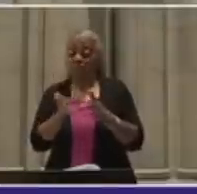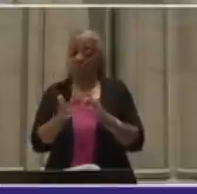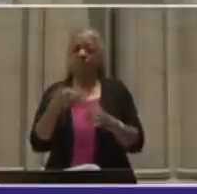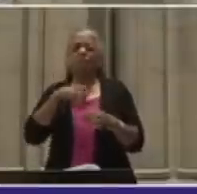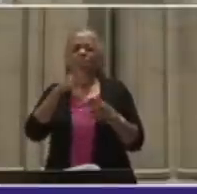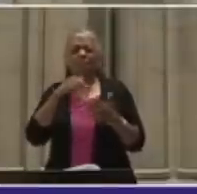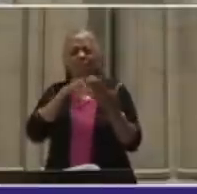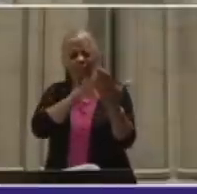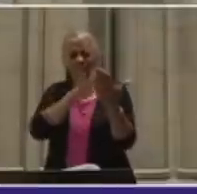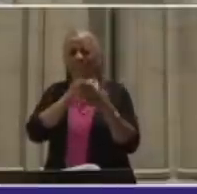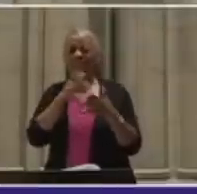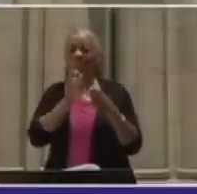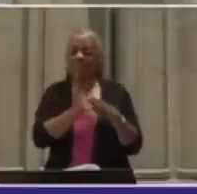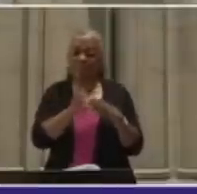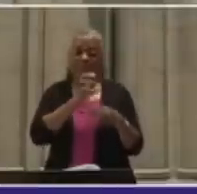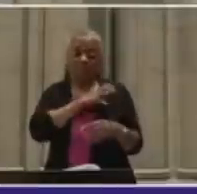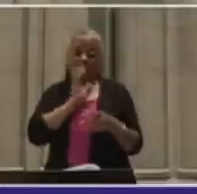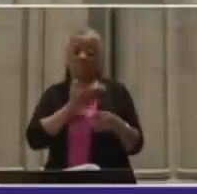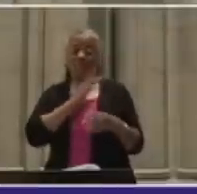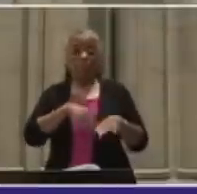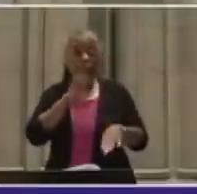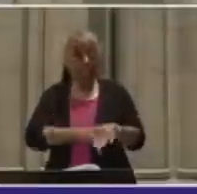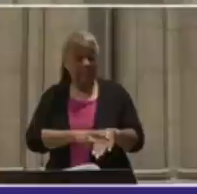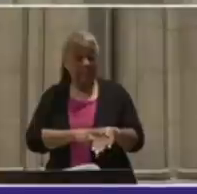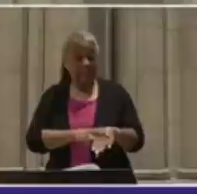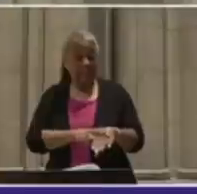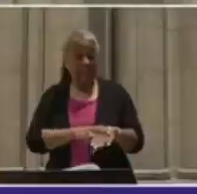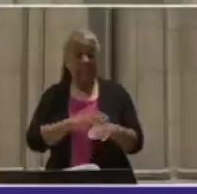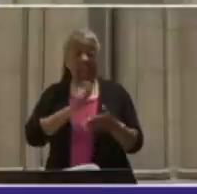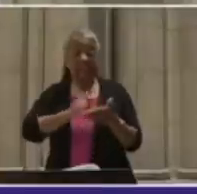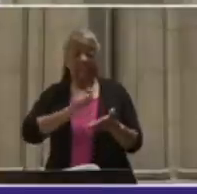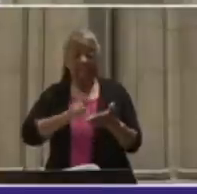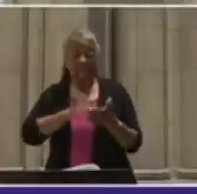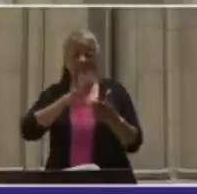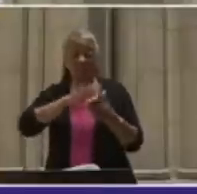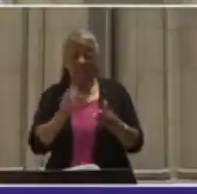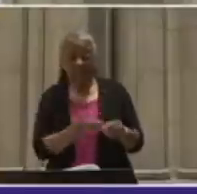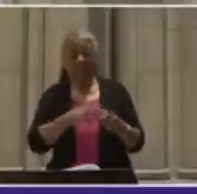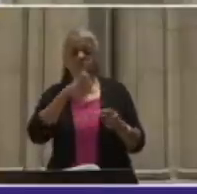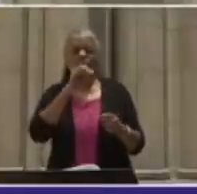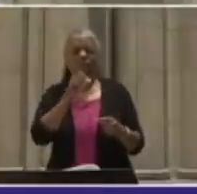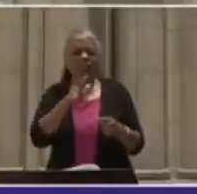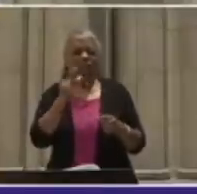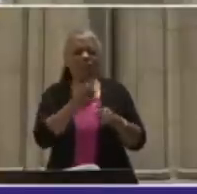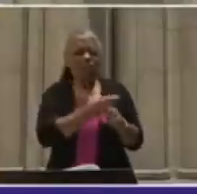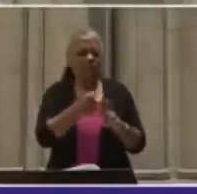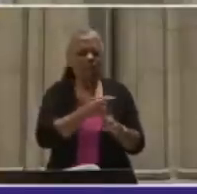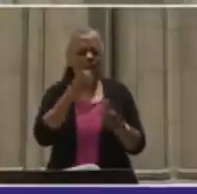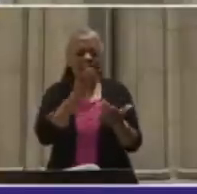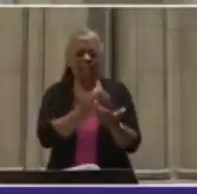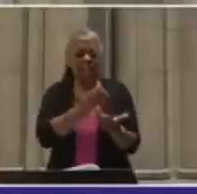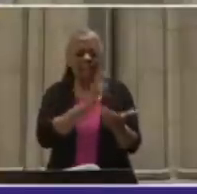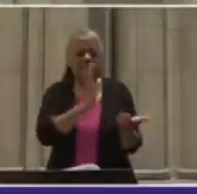fact that the history and the character of our nation carved out chasms of racial brutality and